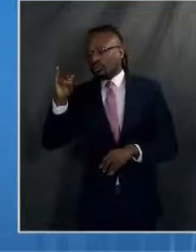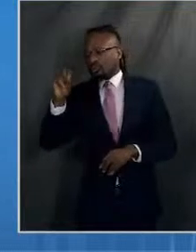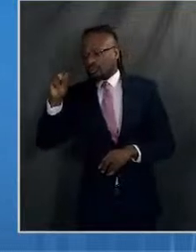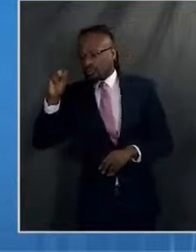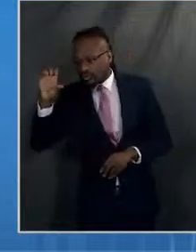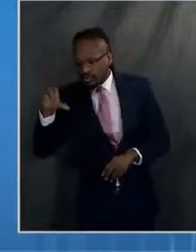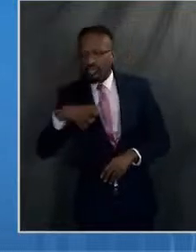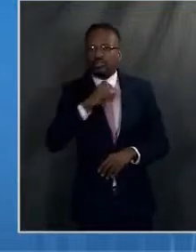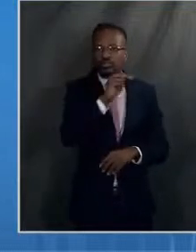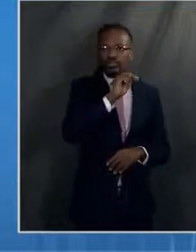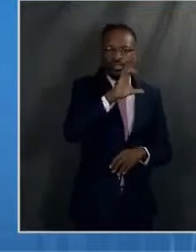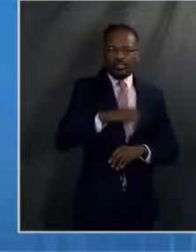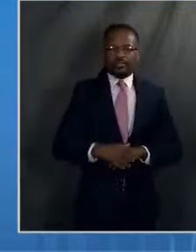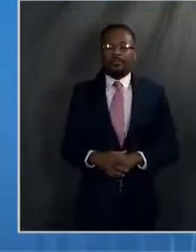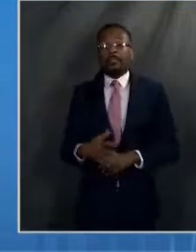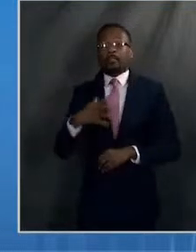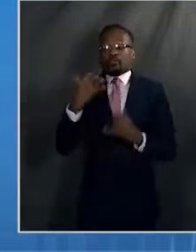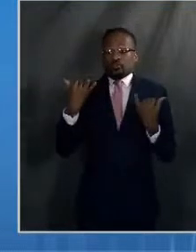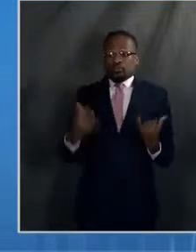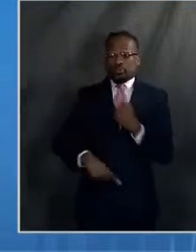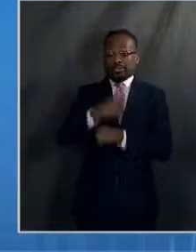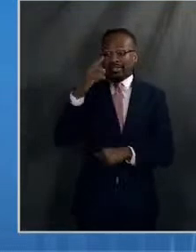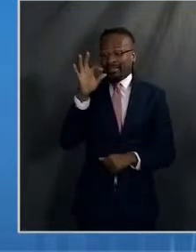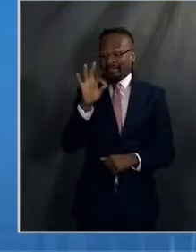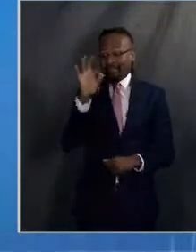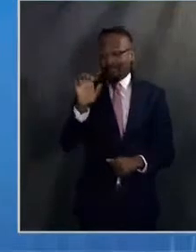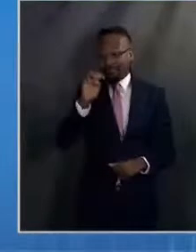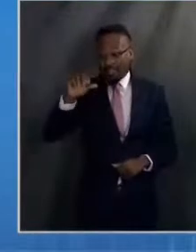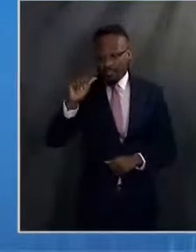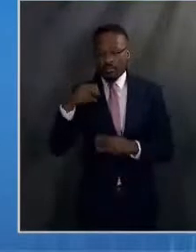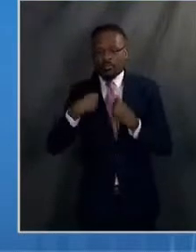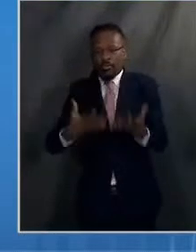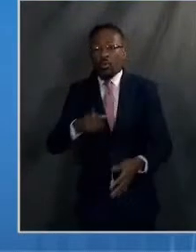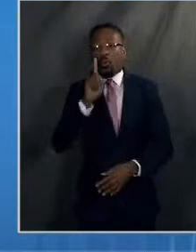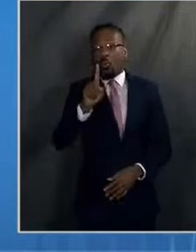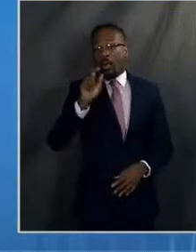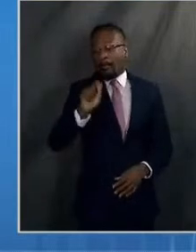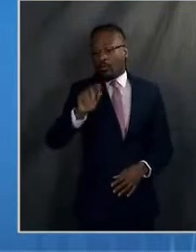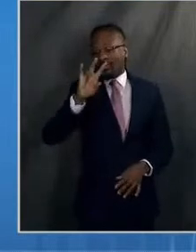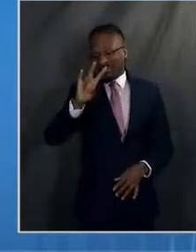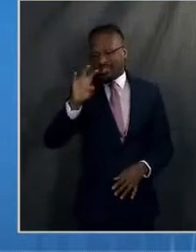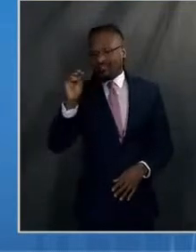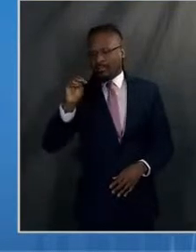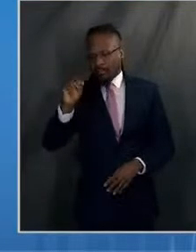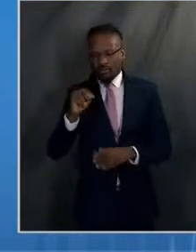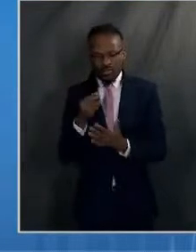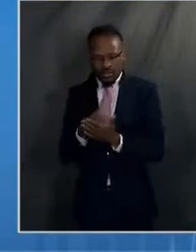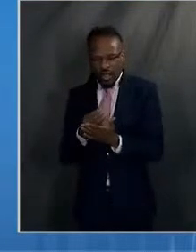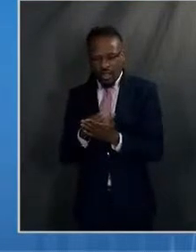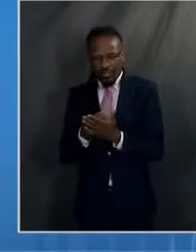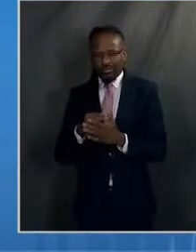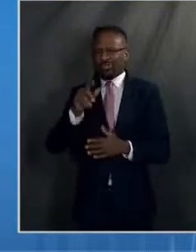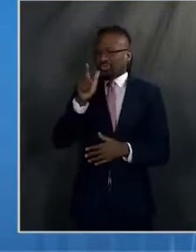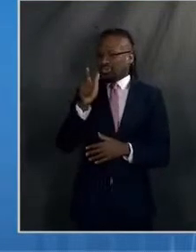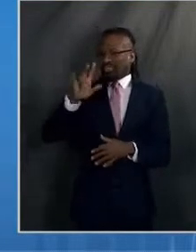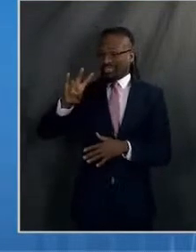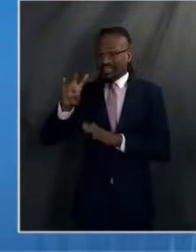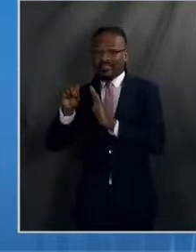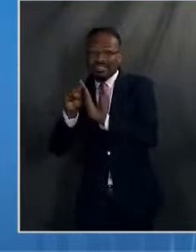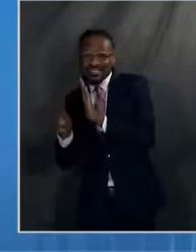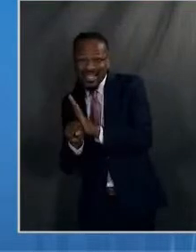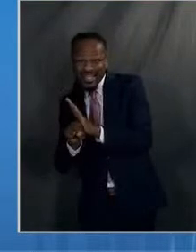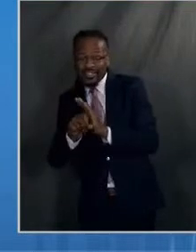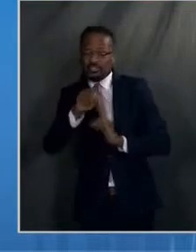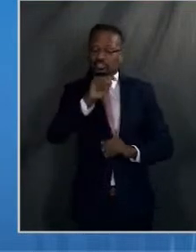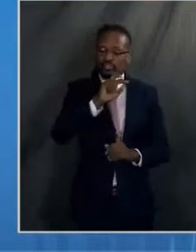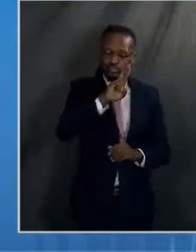today, FEMA has provided more than $1.7 billion to 27 states, localities, tribes, and